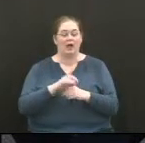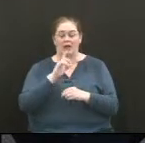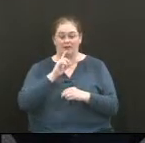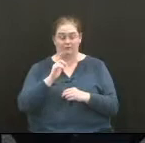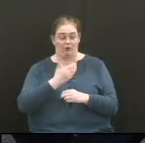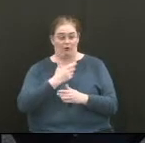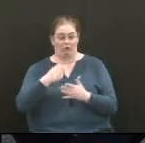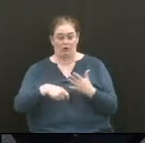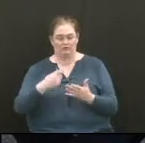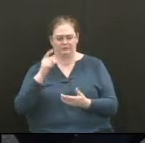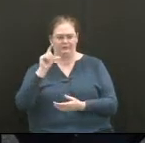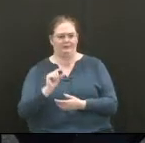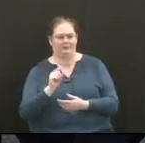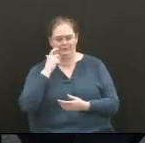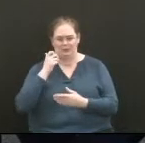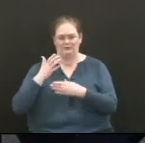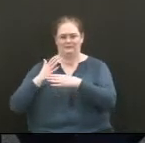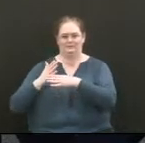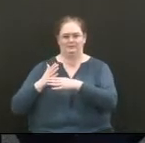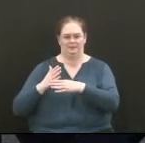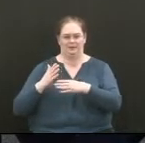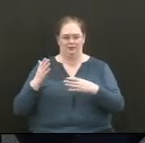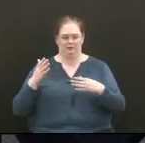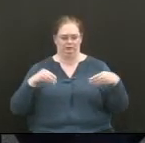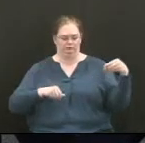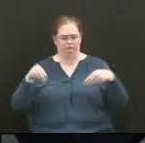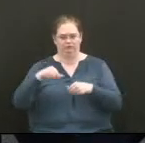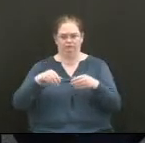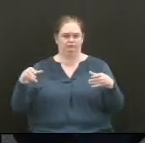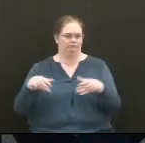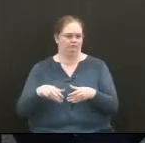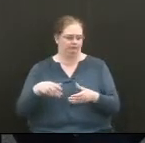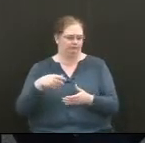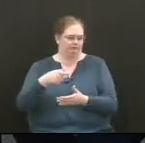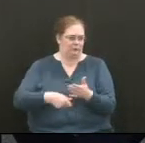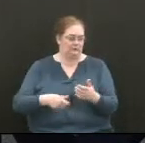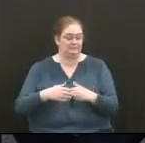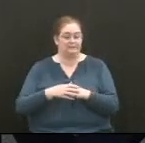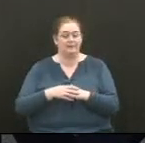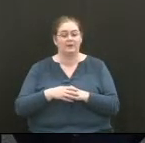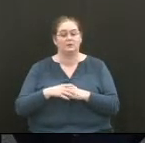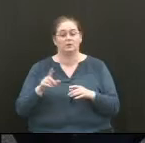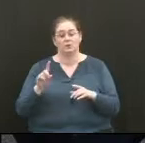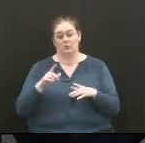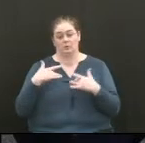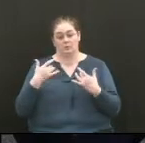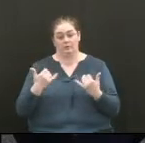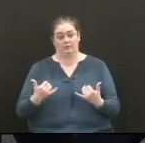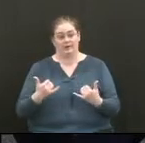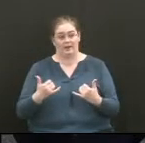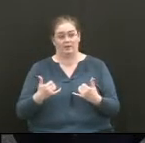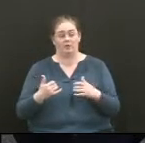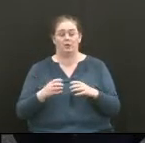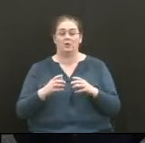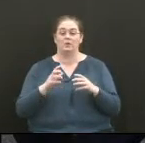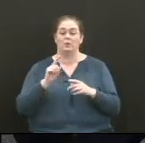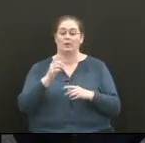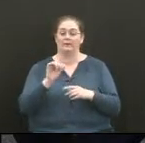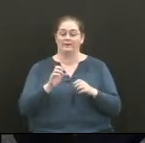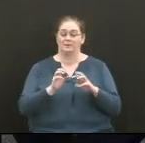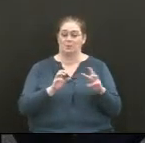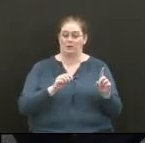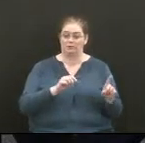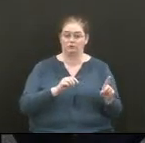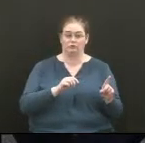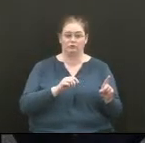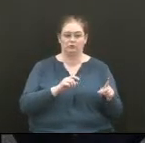cost would normally look like because we've been splitting those bills. And so where we are today, the case in the Western District has